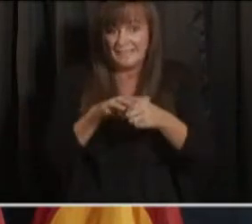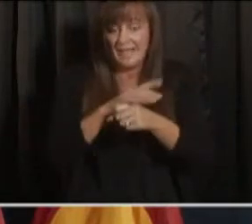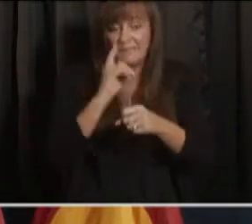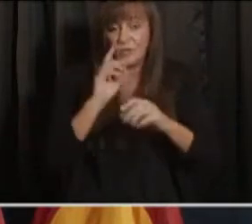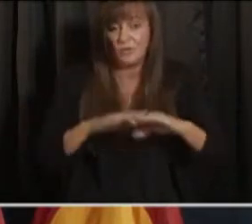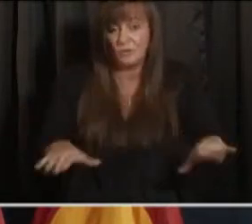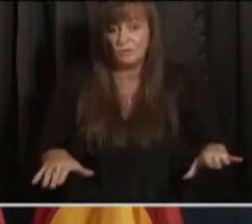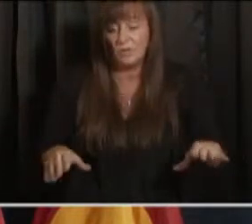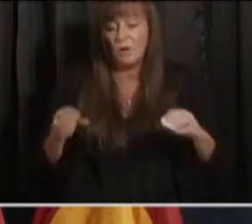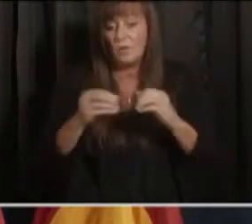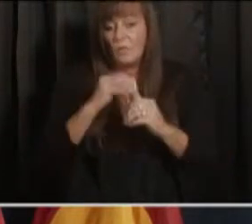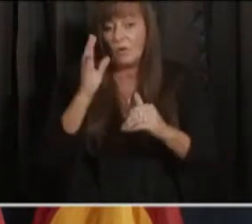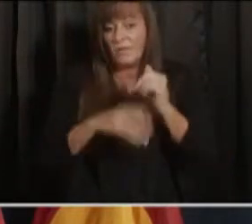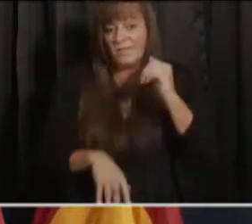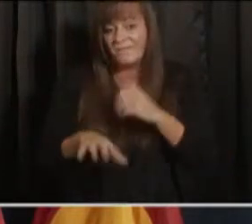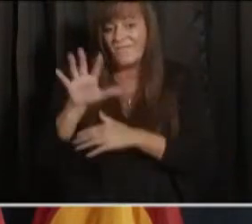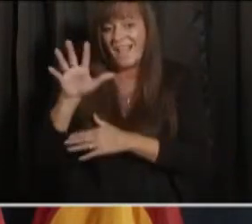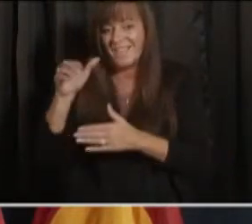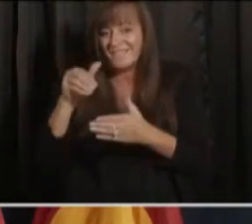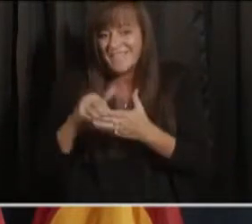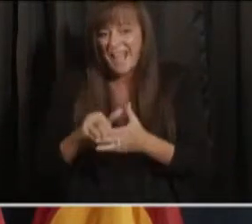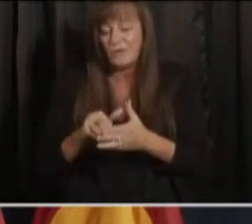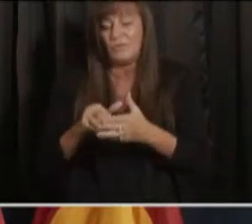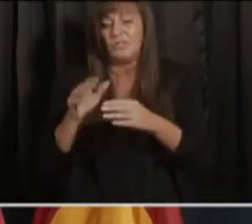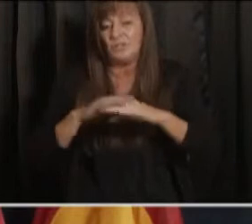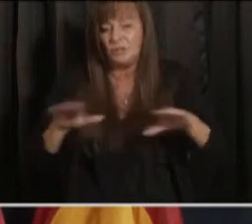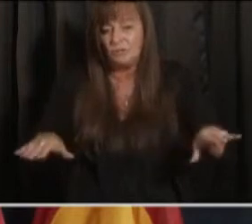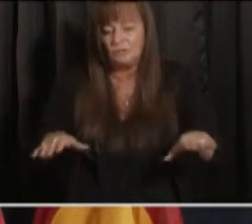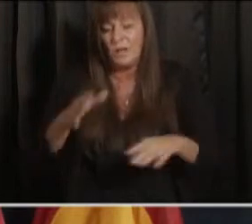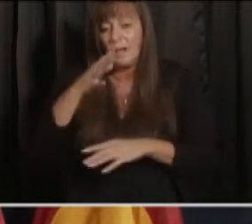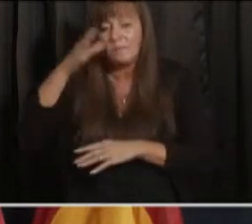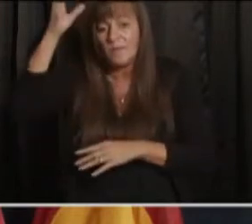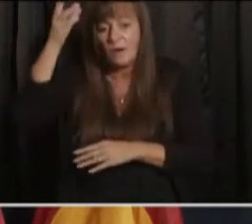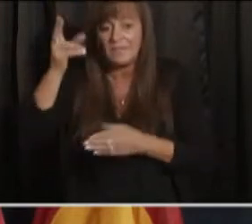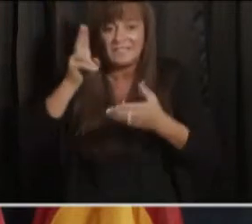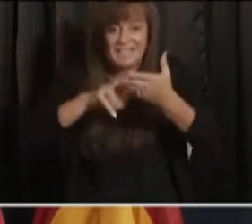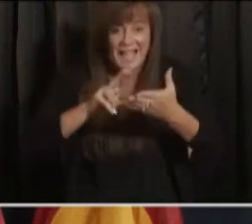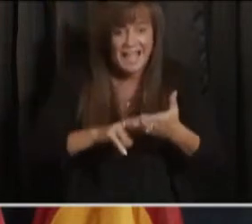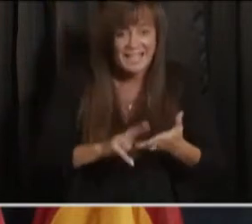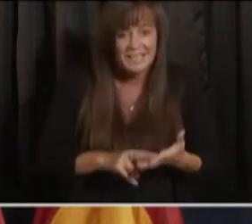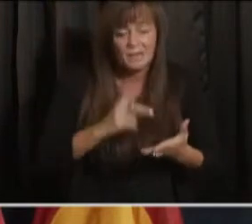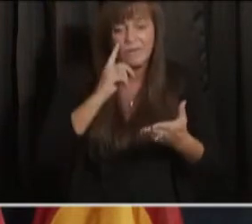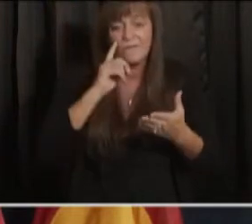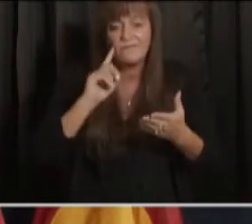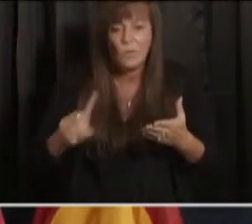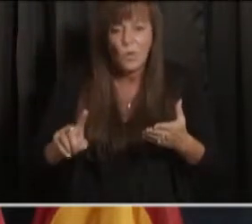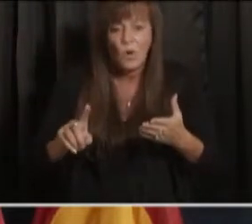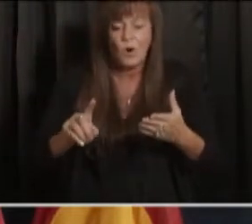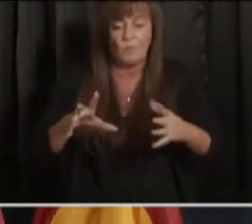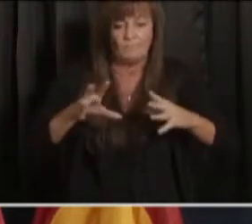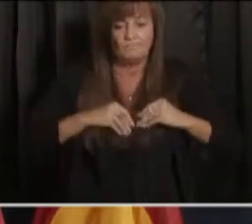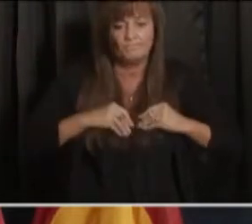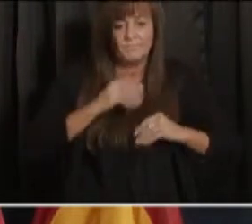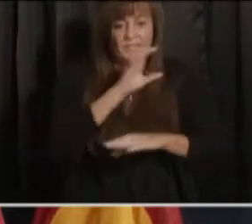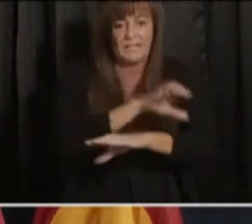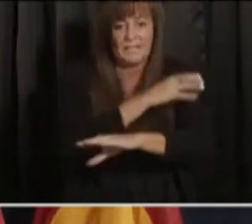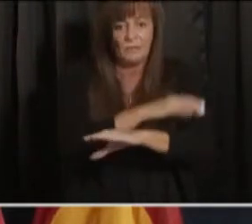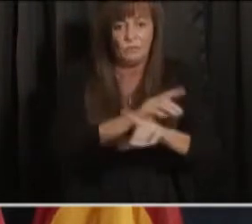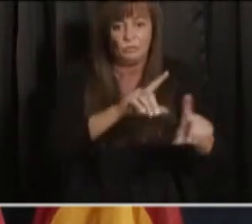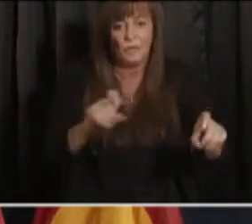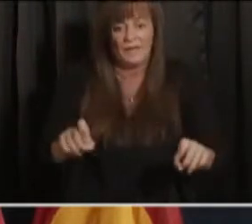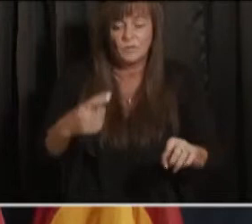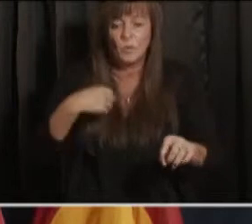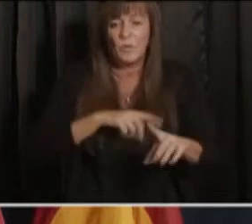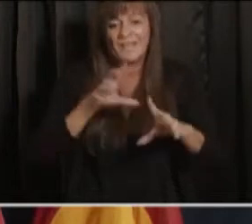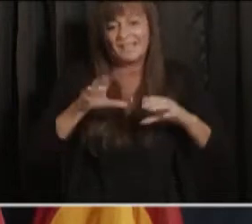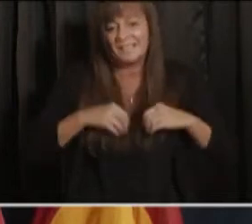of more than 5,000 Colorado children signed up to be considered for the study, which ultimately enrolled 253 participants.